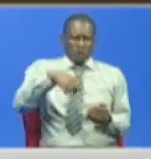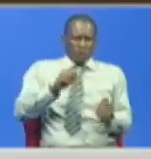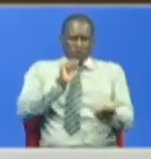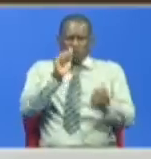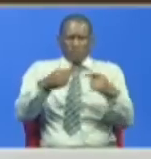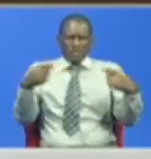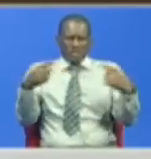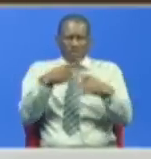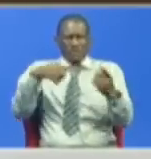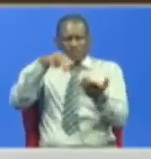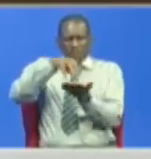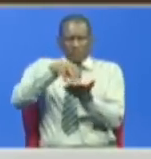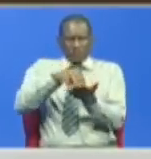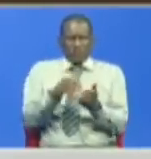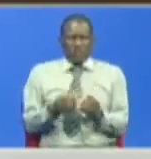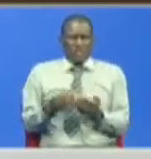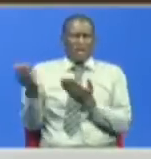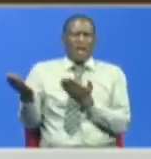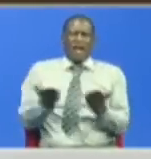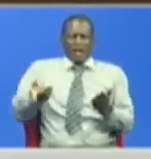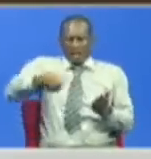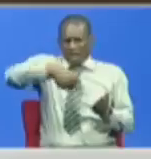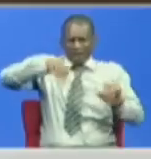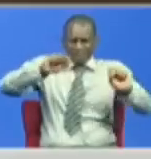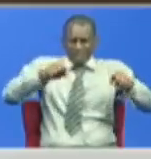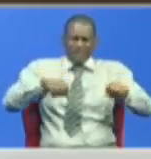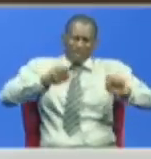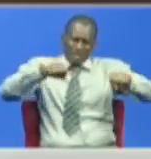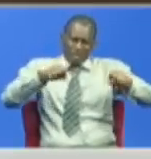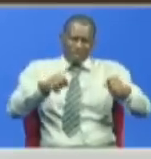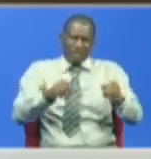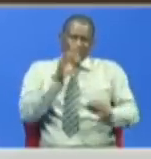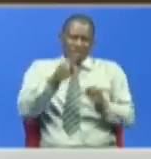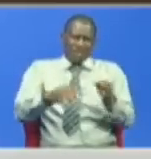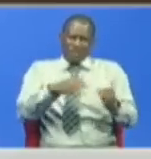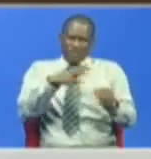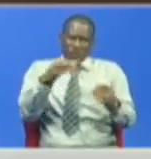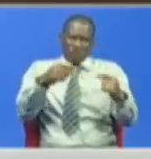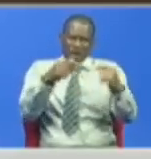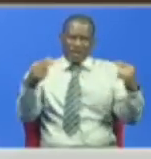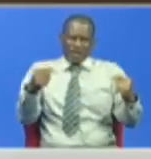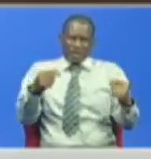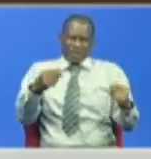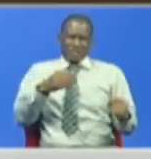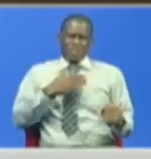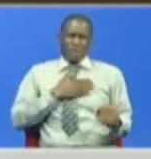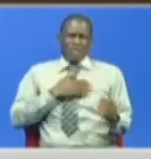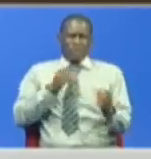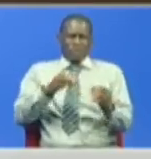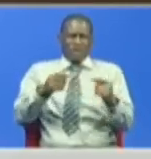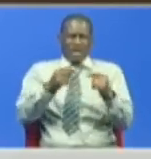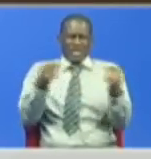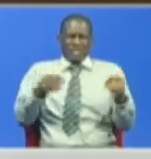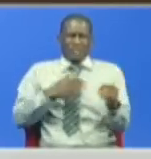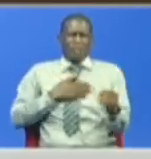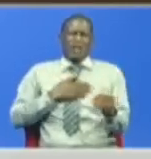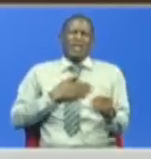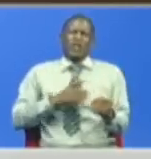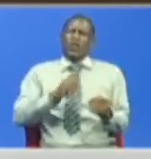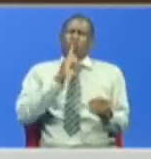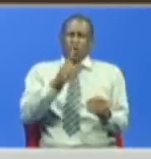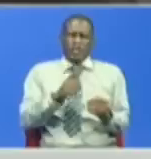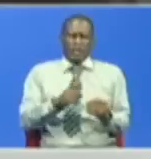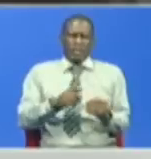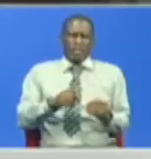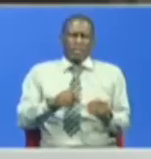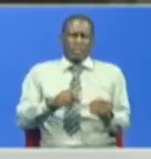or so positions. Let us agree and consensus, because if you go against my directions, the consequences will be